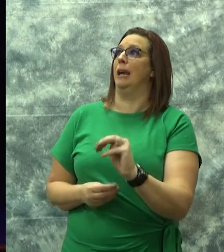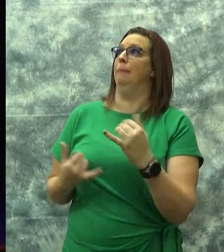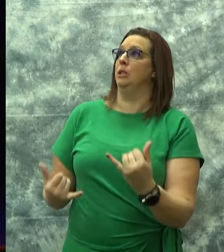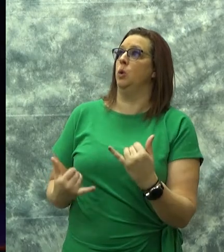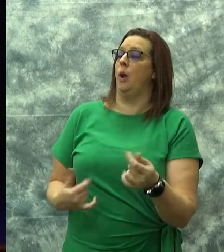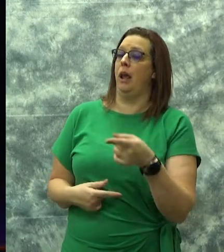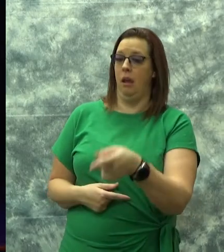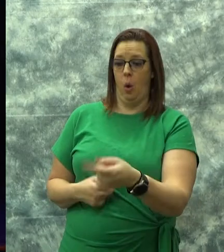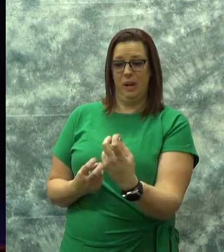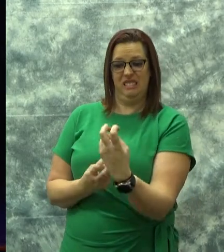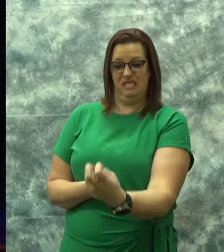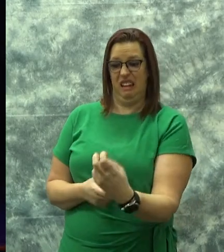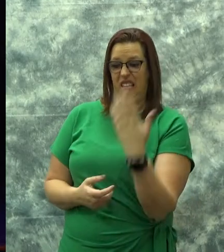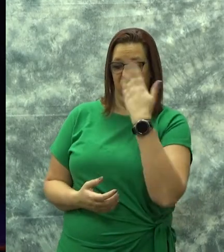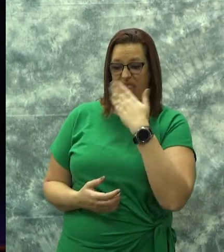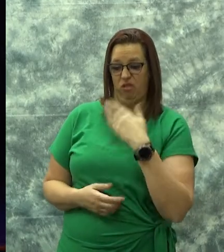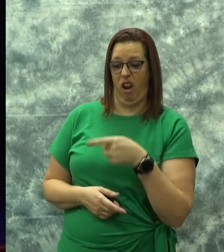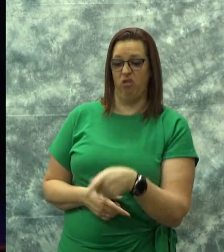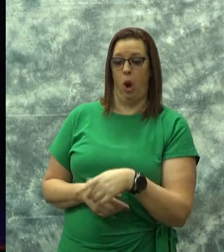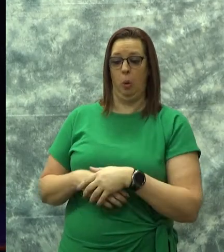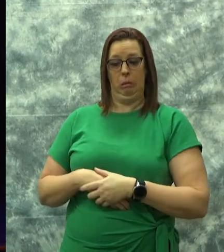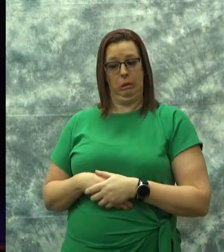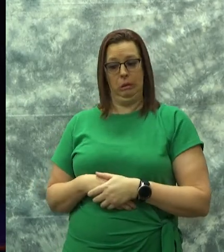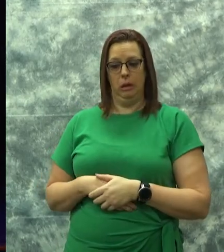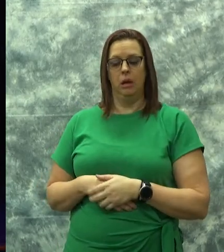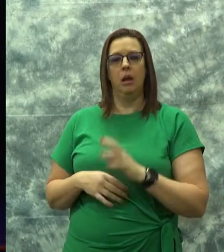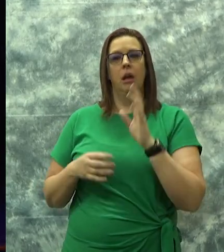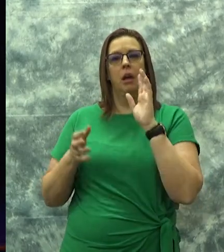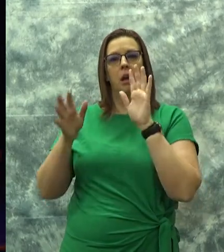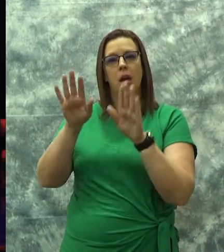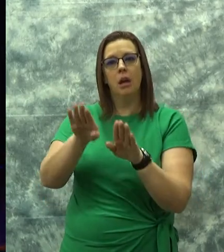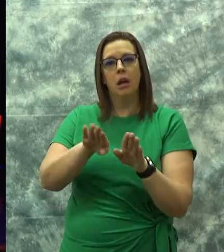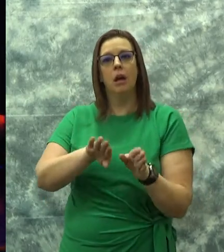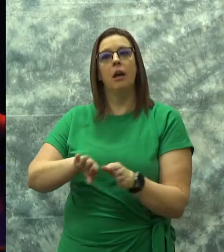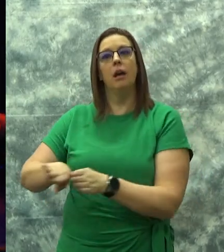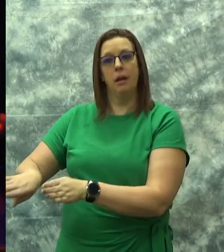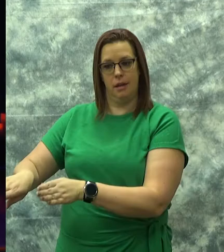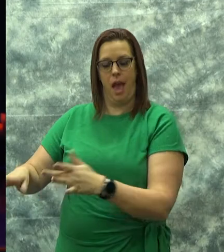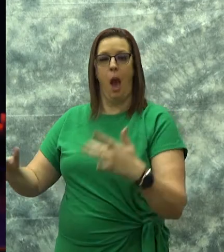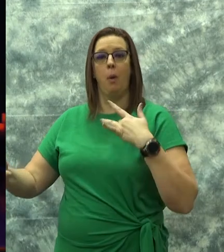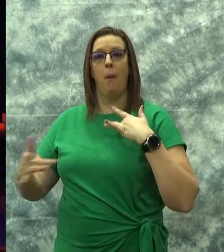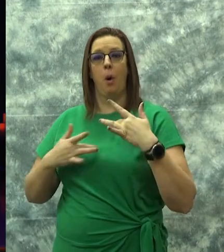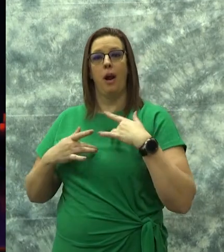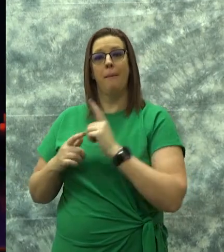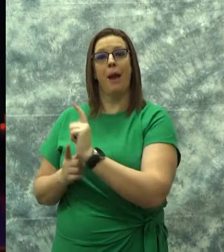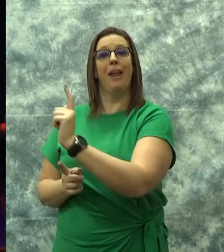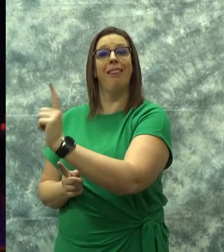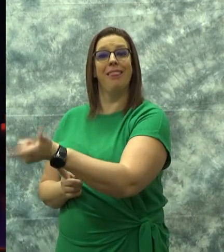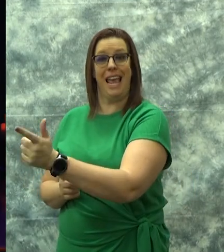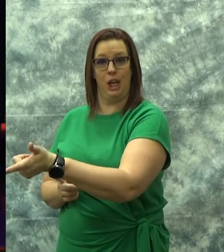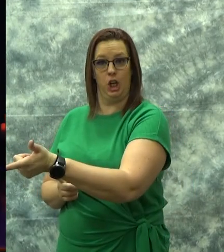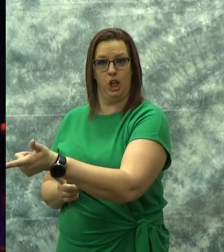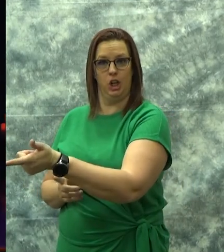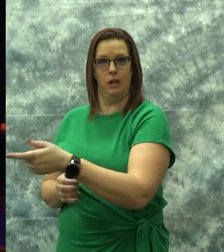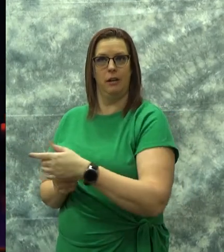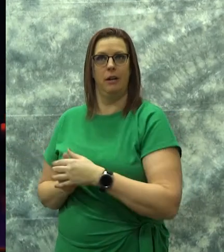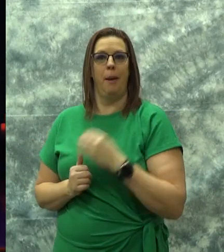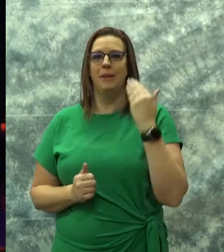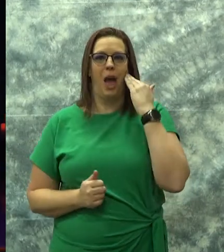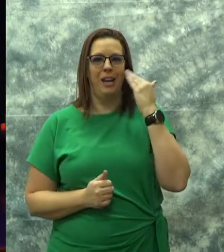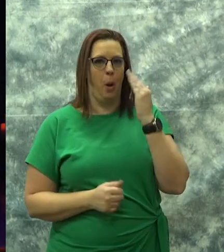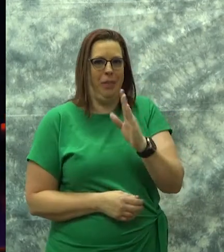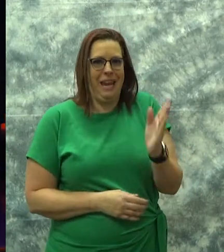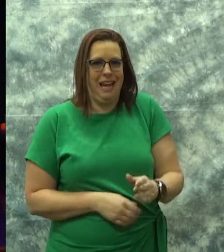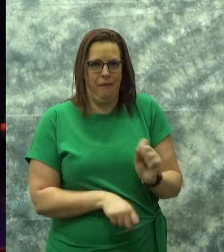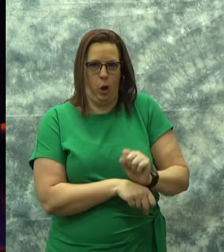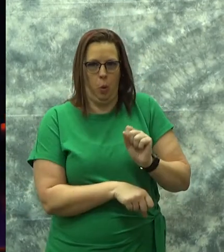he's sitting right here in the front row. What's he got going on there, you know? And I'm putting it aside. I'll worry about that later, because we know